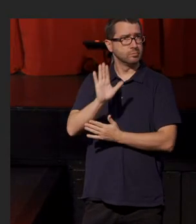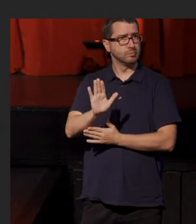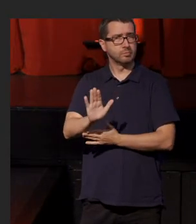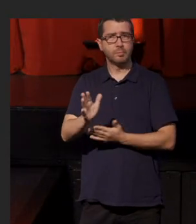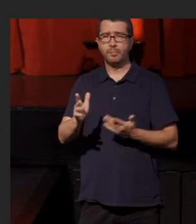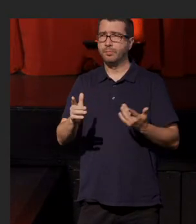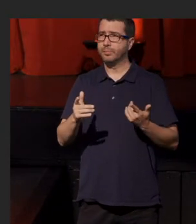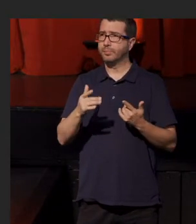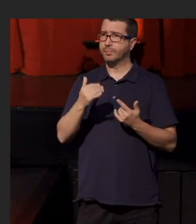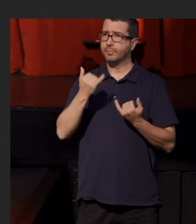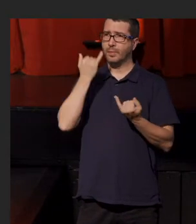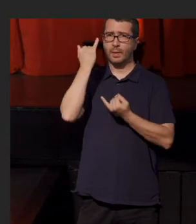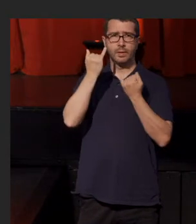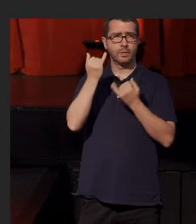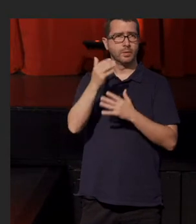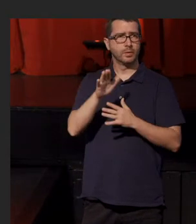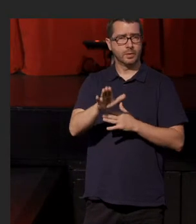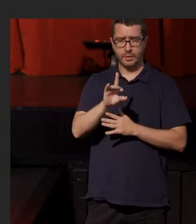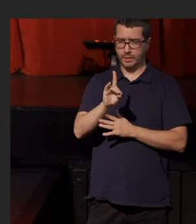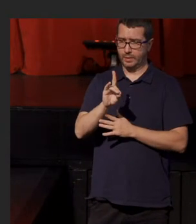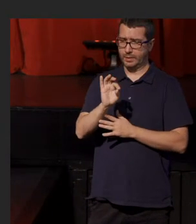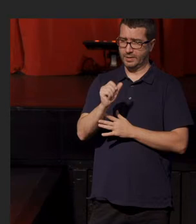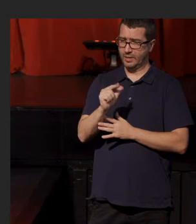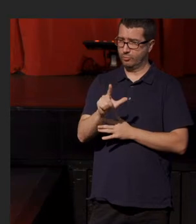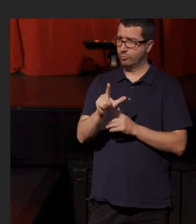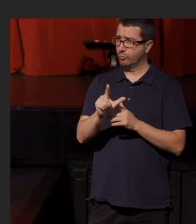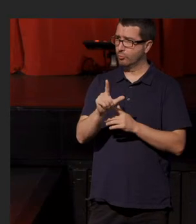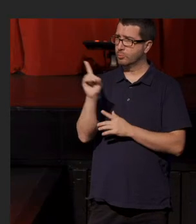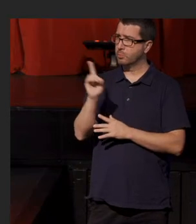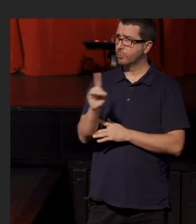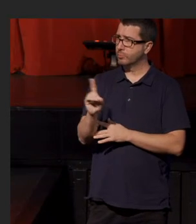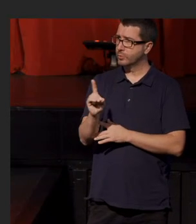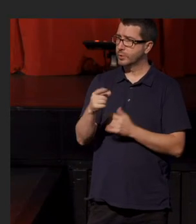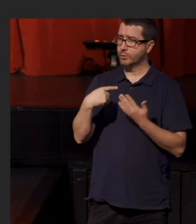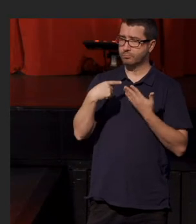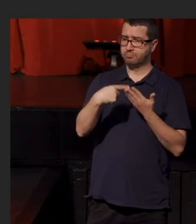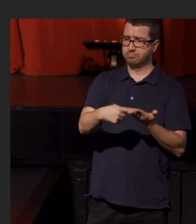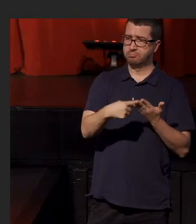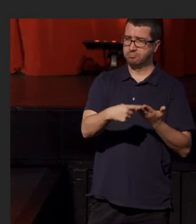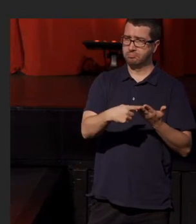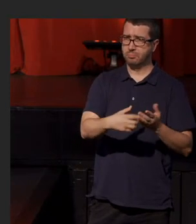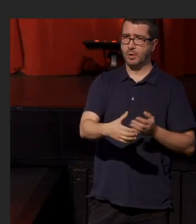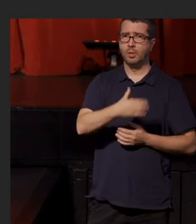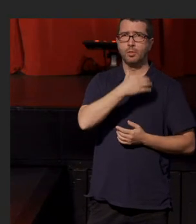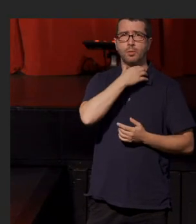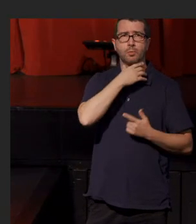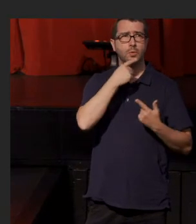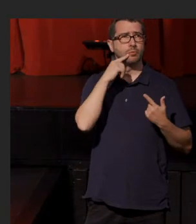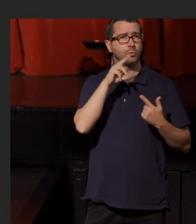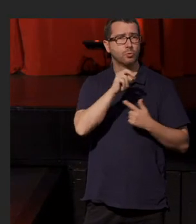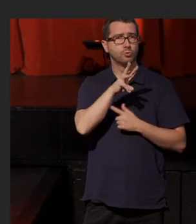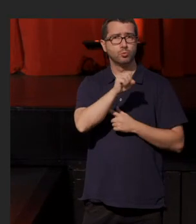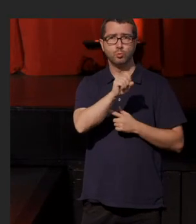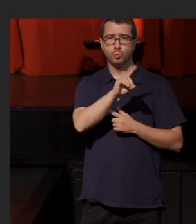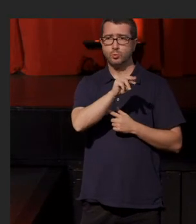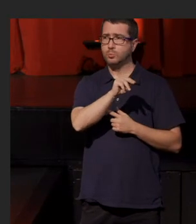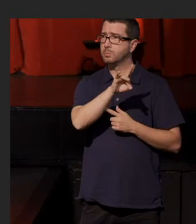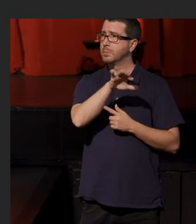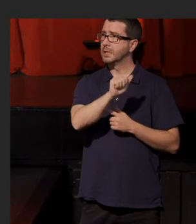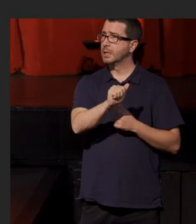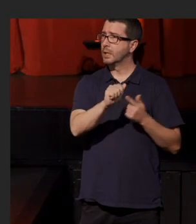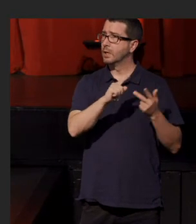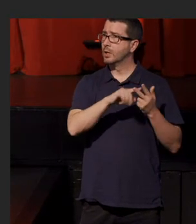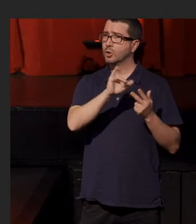of what are the threats to digital democracy are often conversations about what are the threats to news media and journalism.